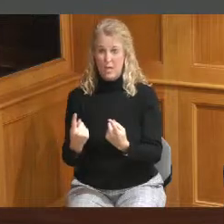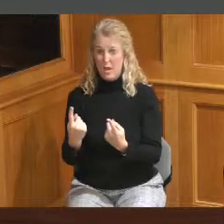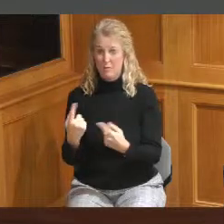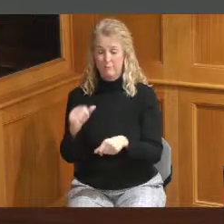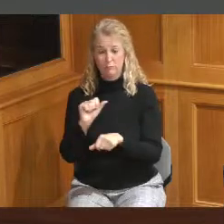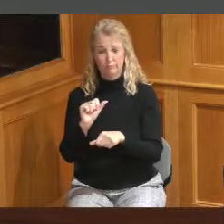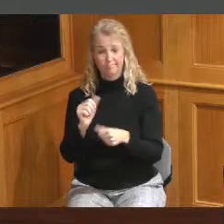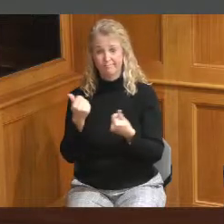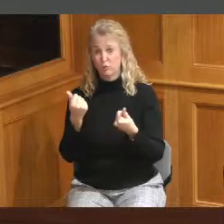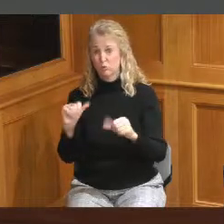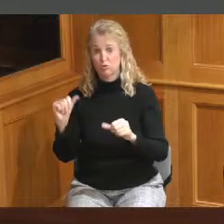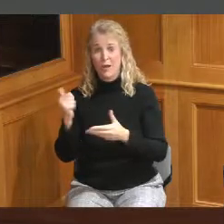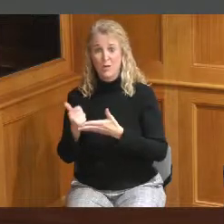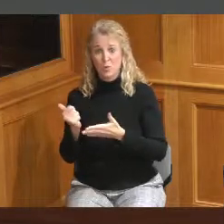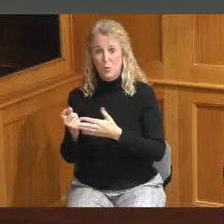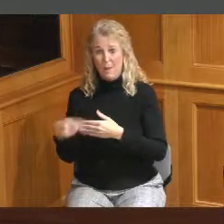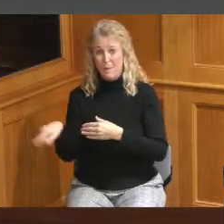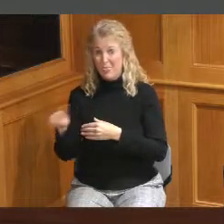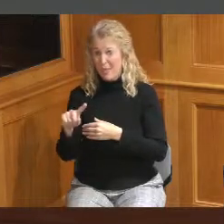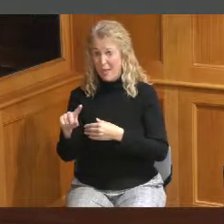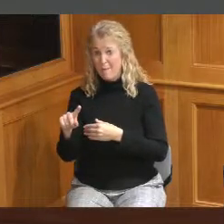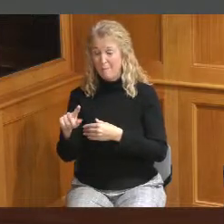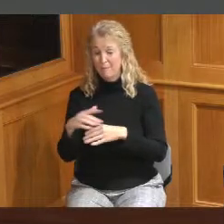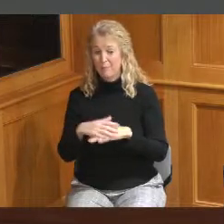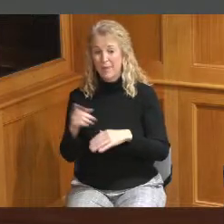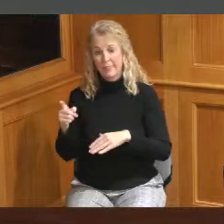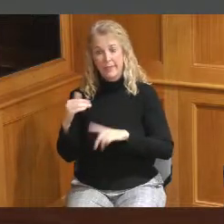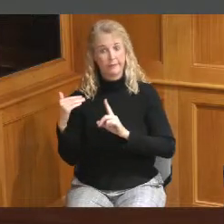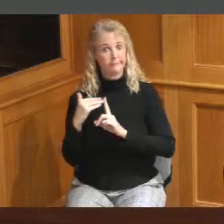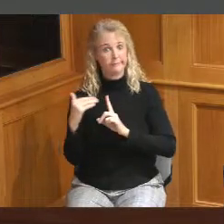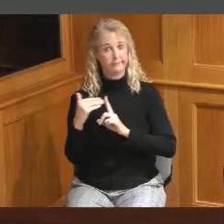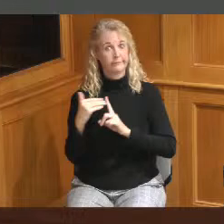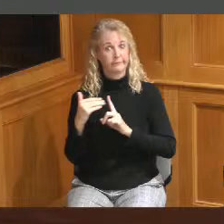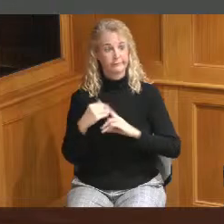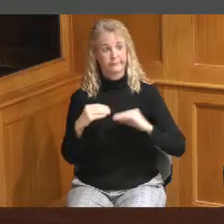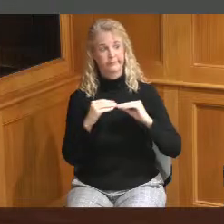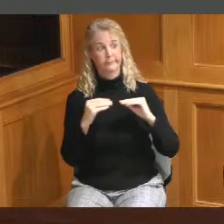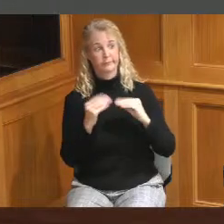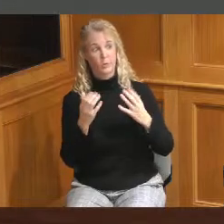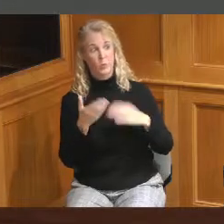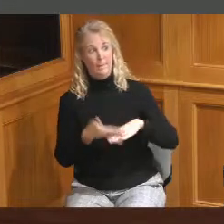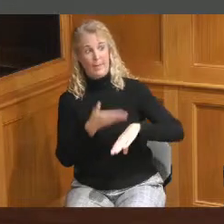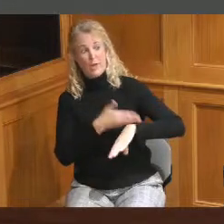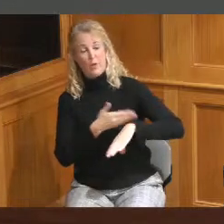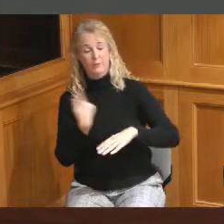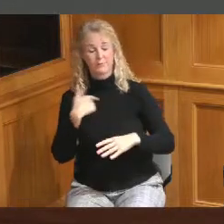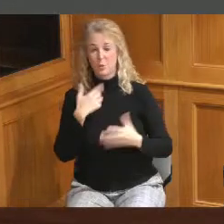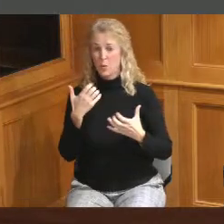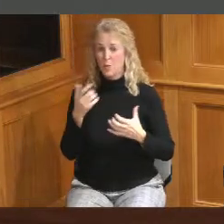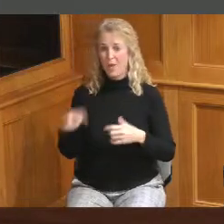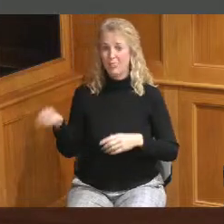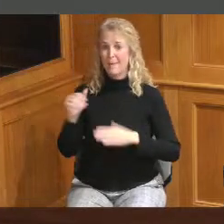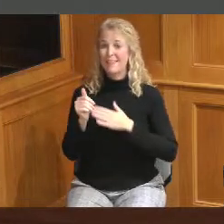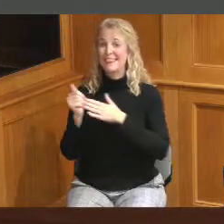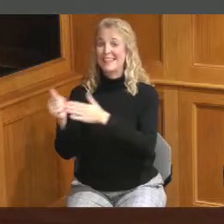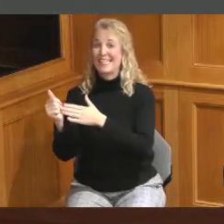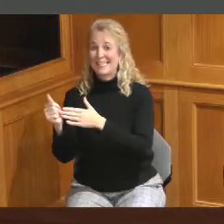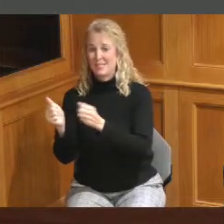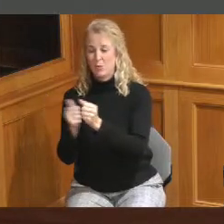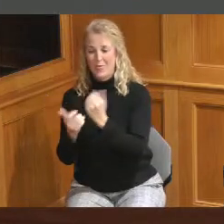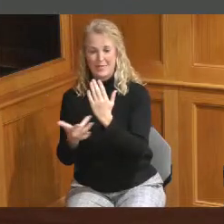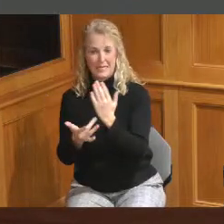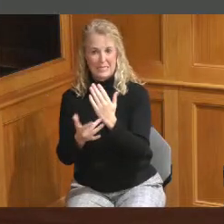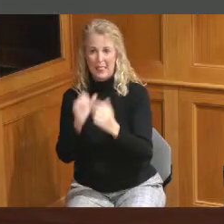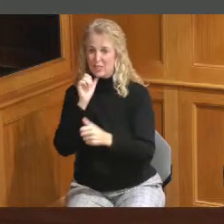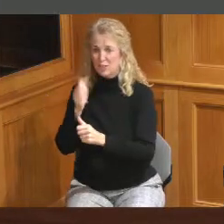up at the sheriff's impetus to be an industry leader in the technology field and